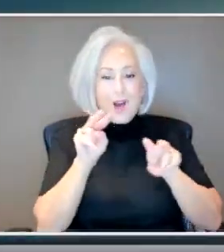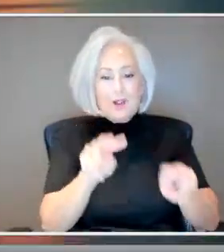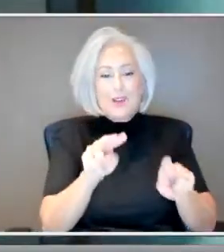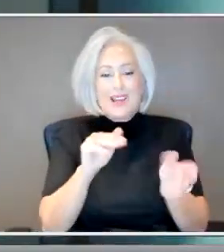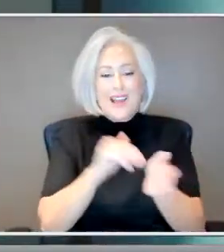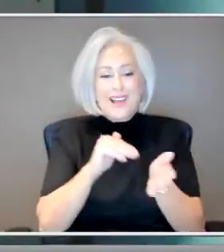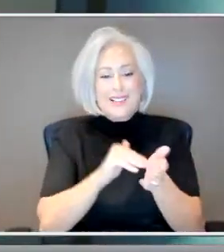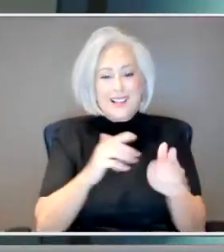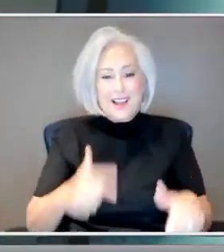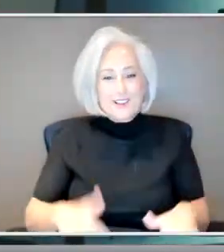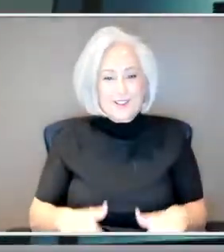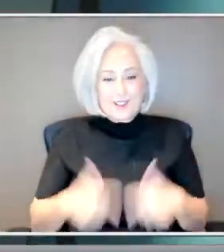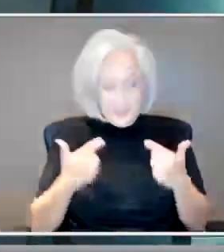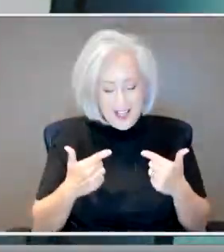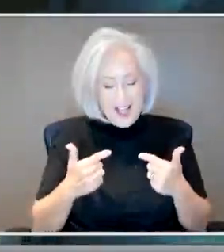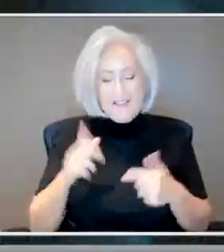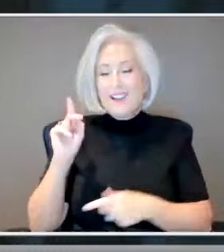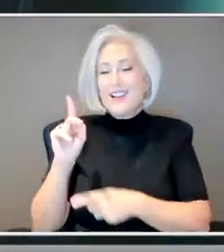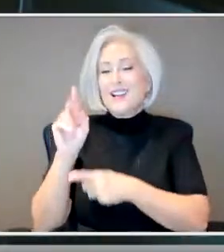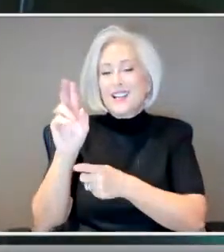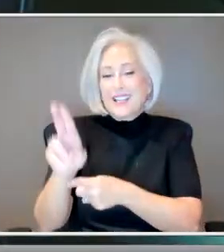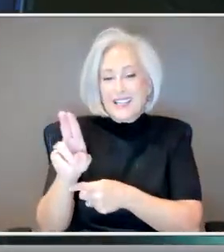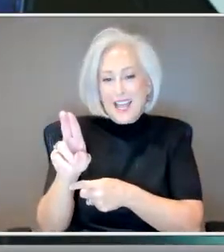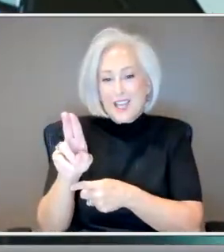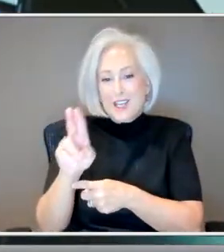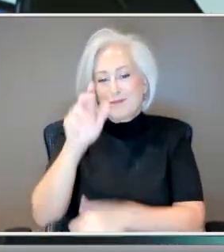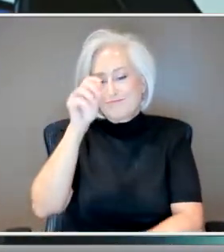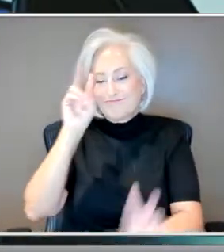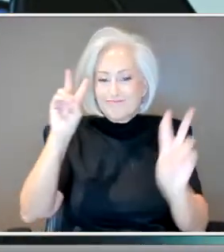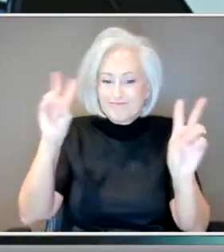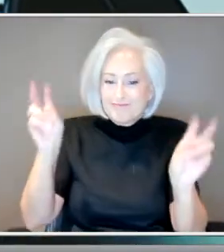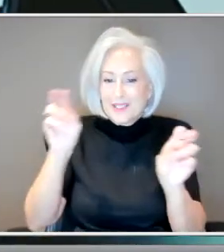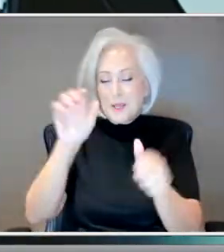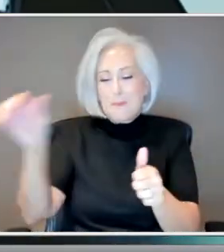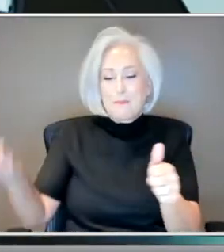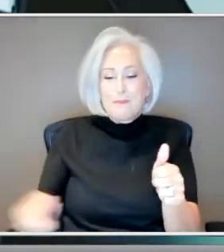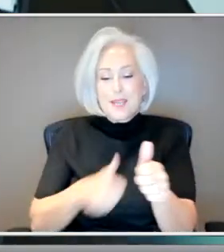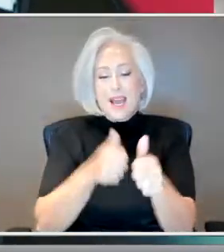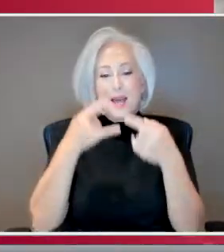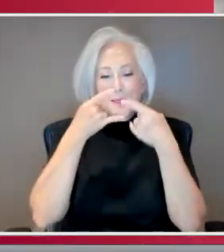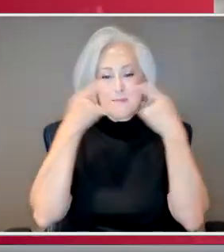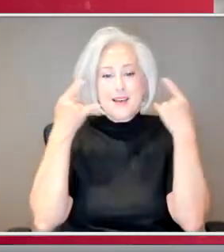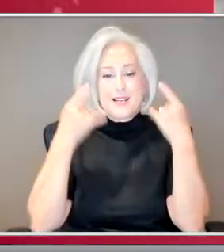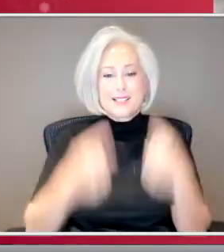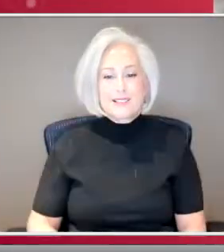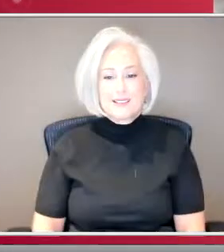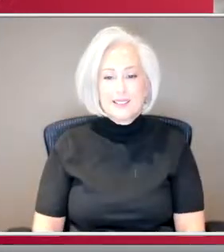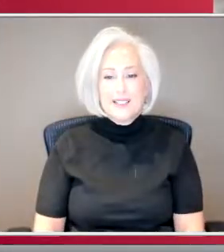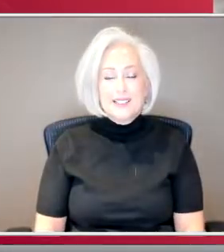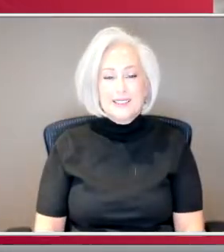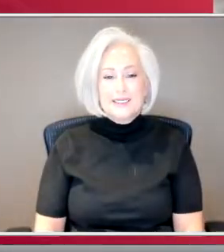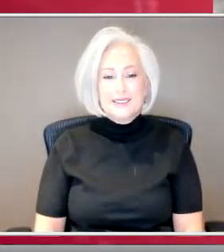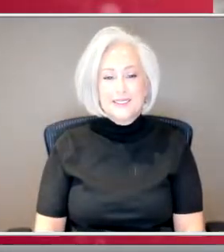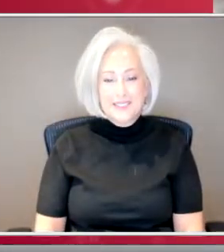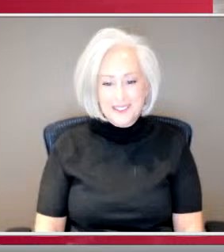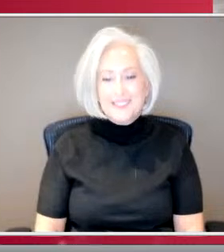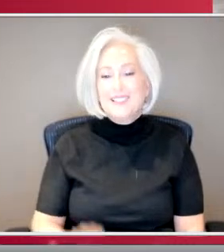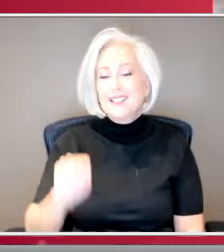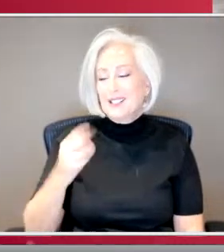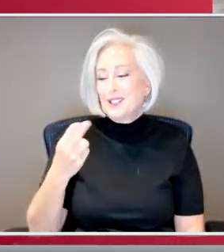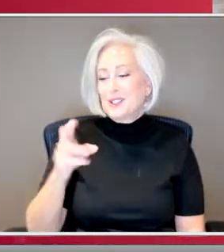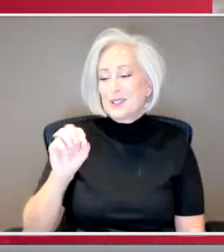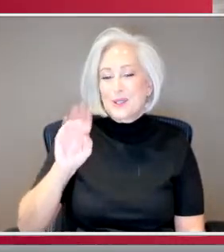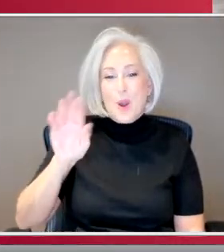University of Kansas Health System. Let's go behind the mask. Oh, this Okay, Shobana. Oh my God,